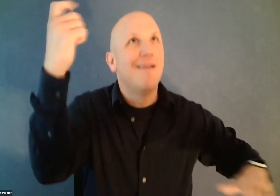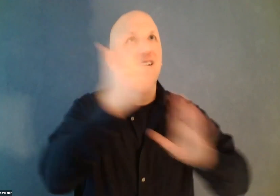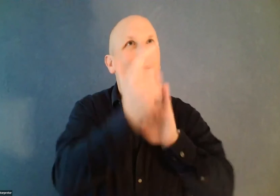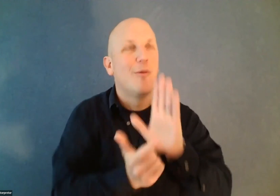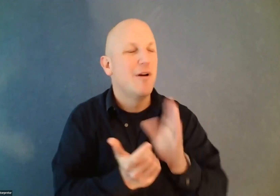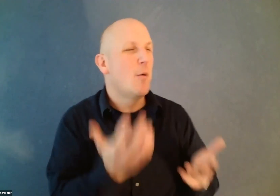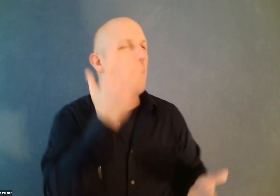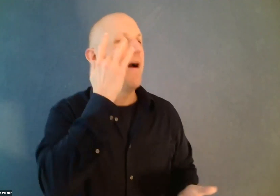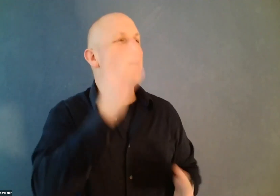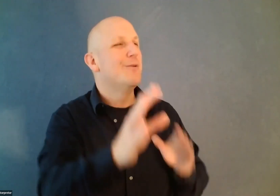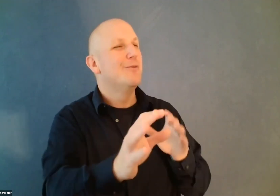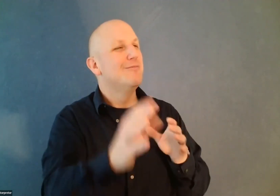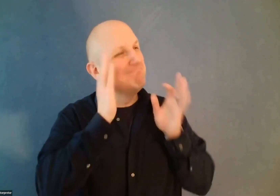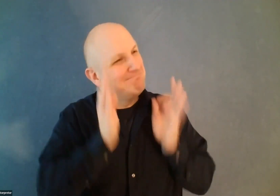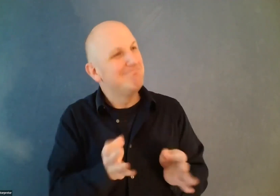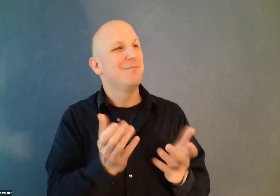Caleb?